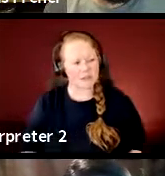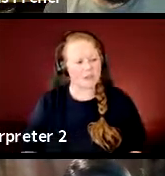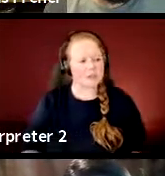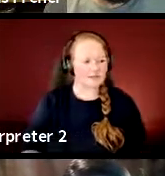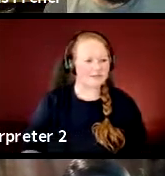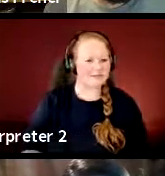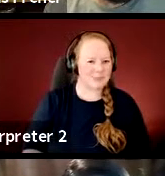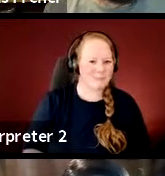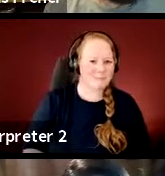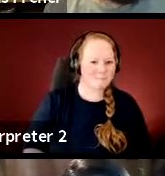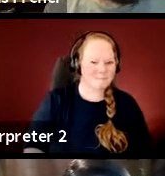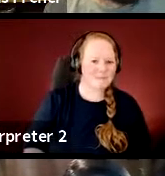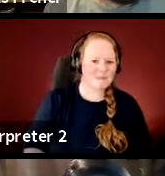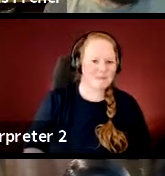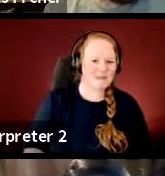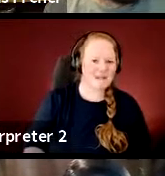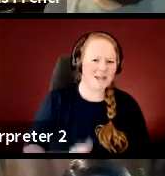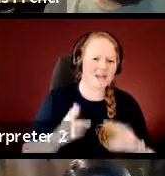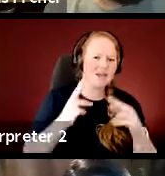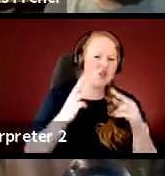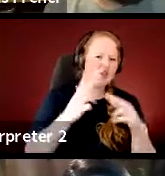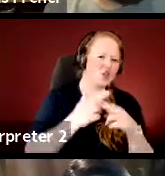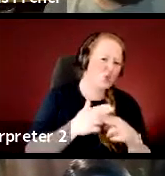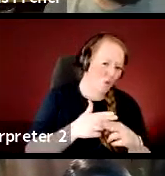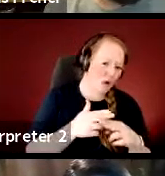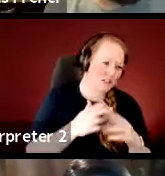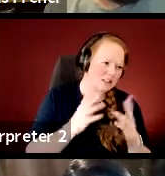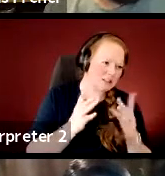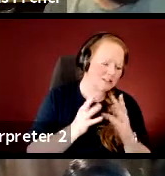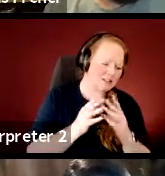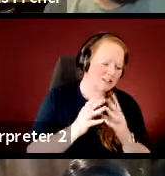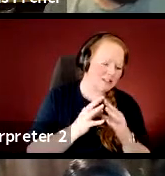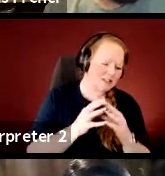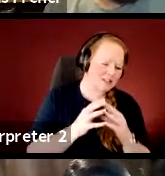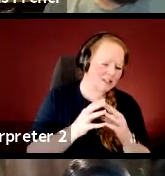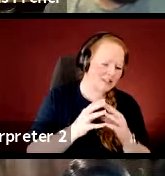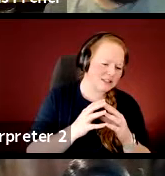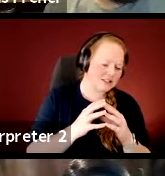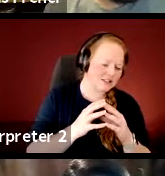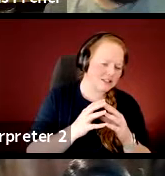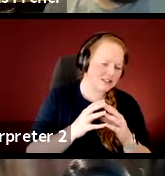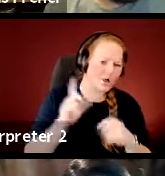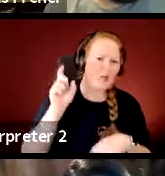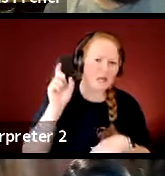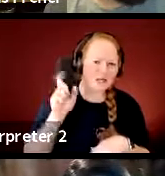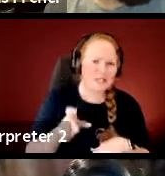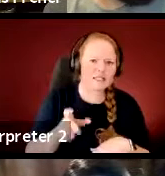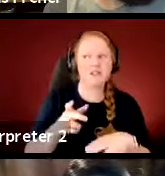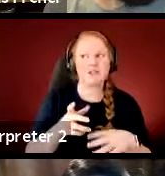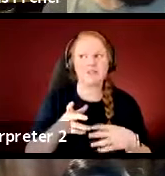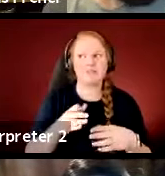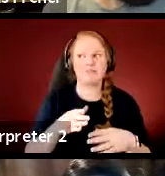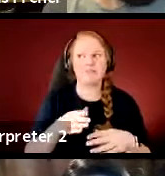that in the short term, we have to avoid a big increase in homeless people.